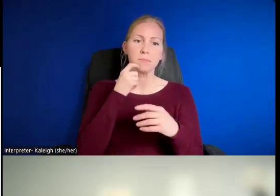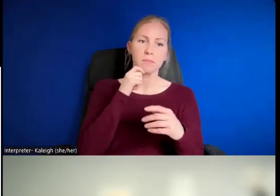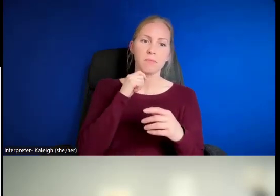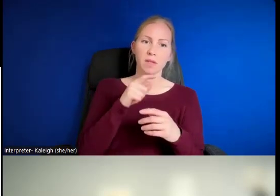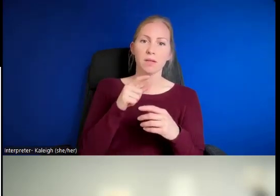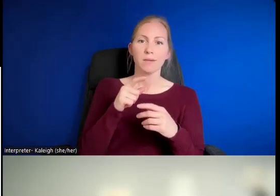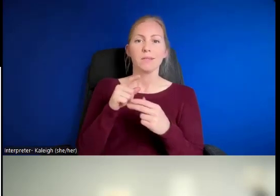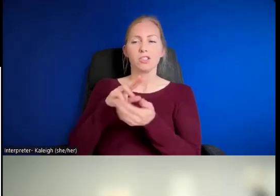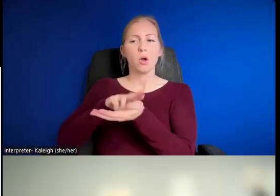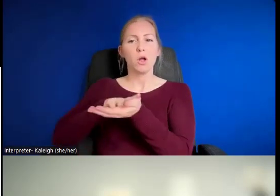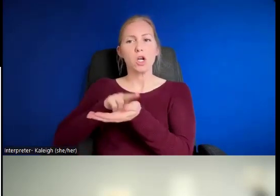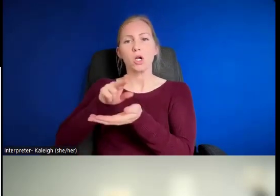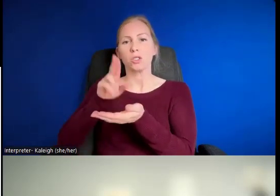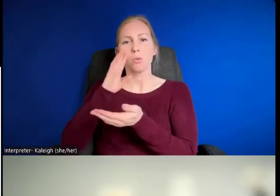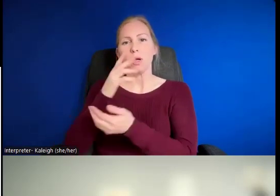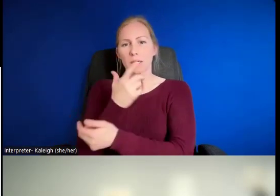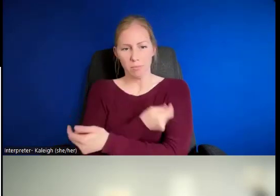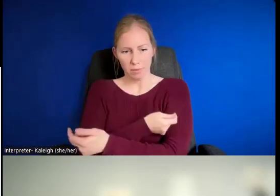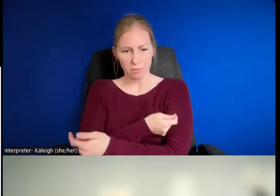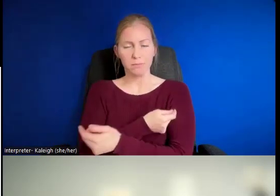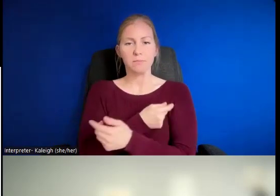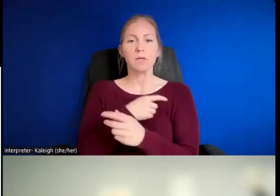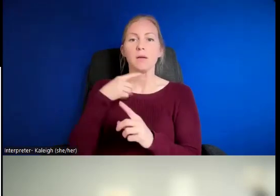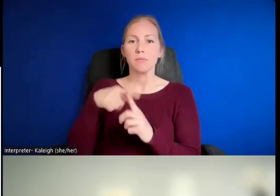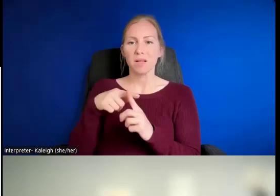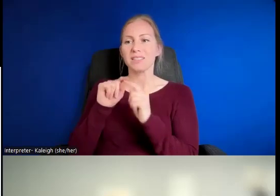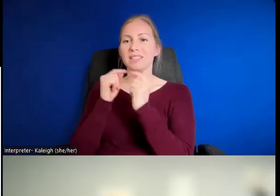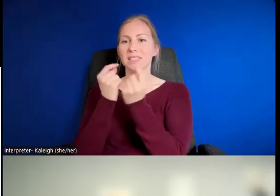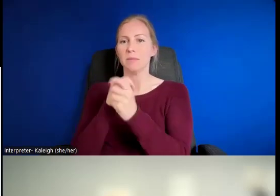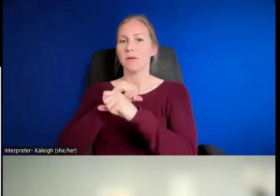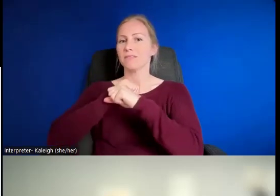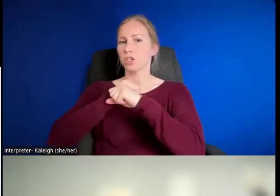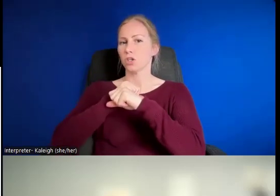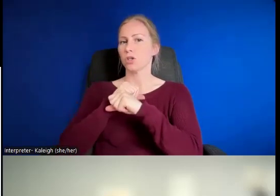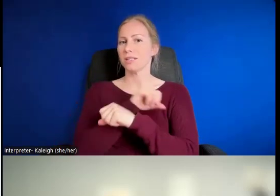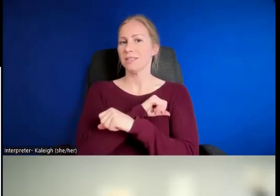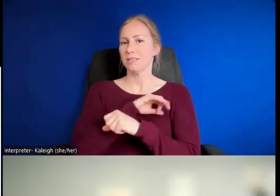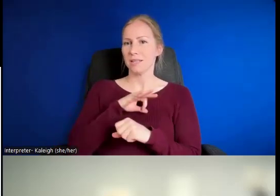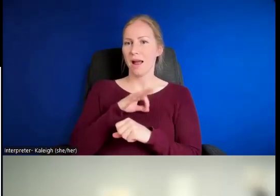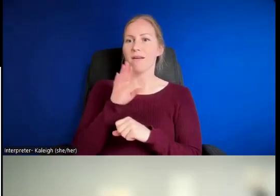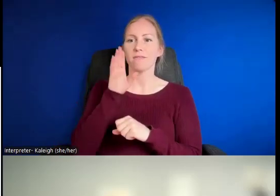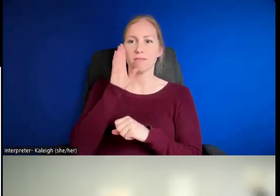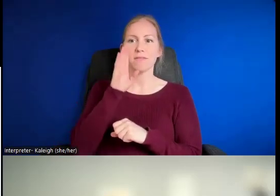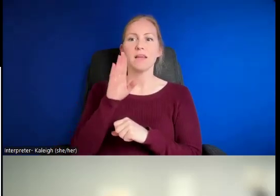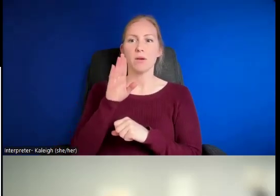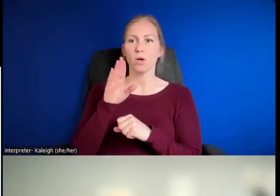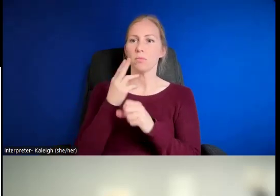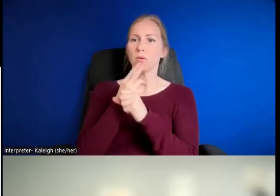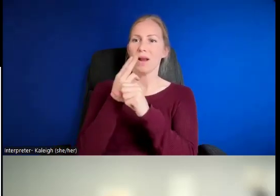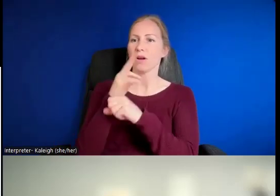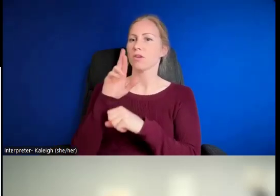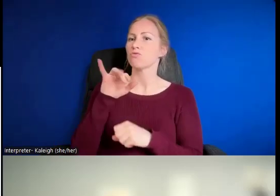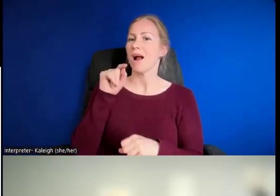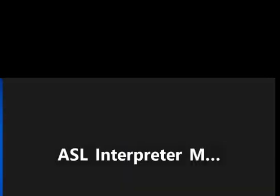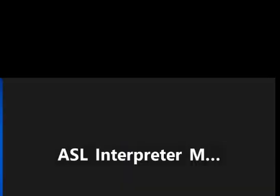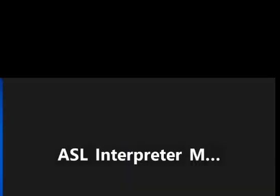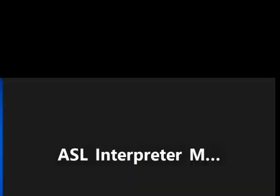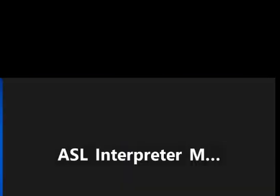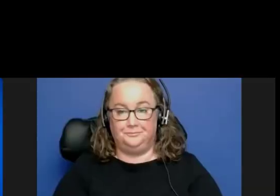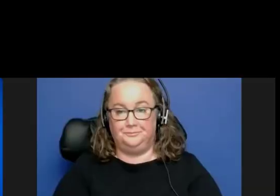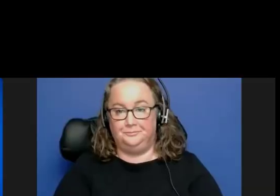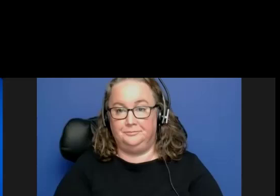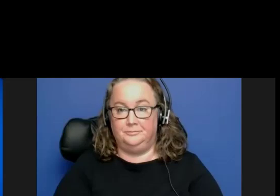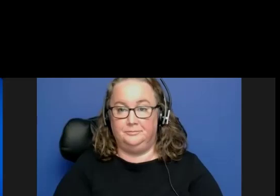a nurse along with a team of security staff wearing riot gear. Other